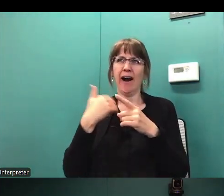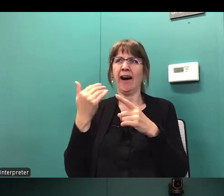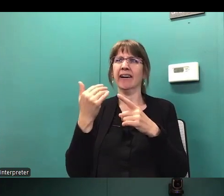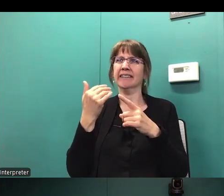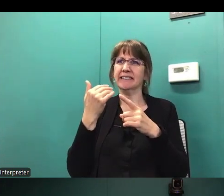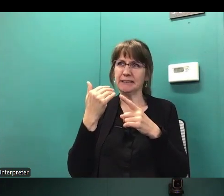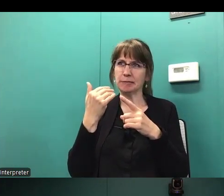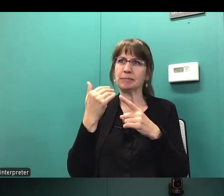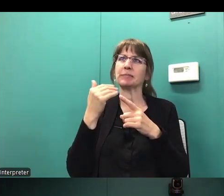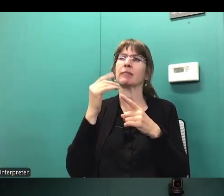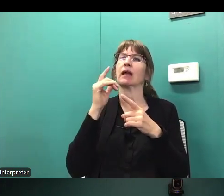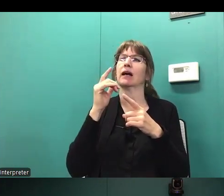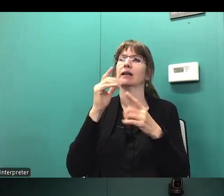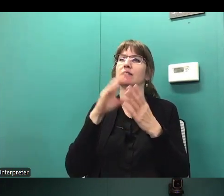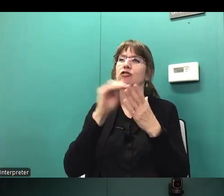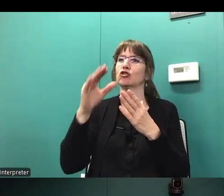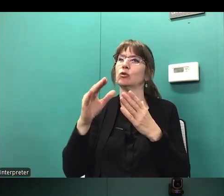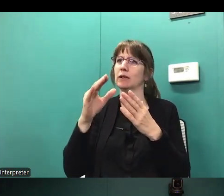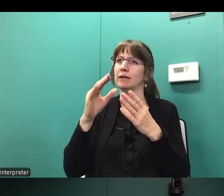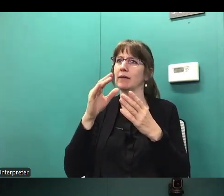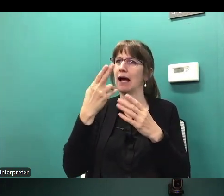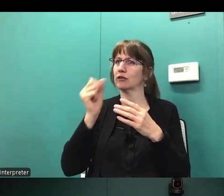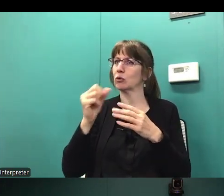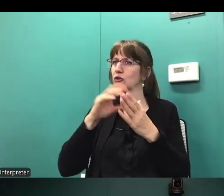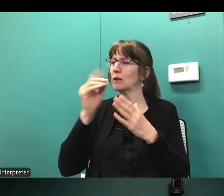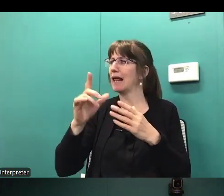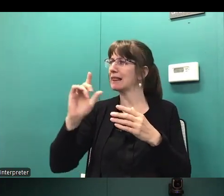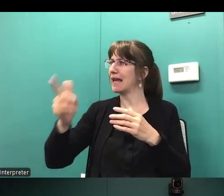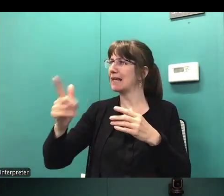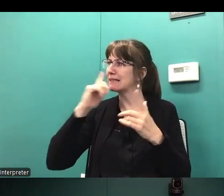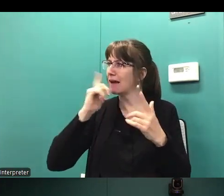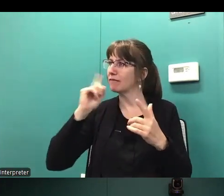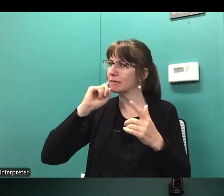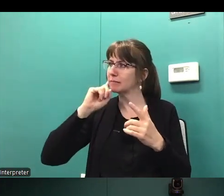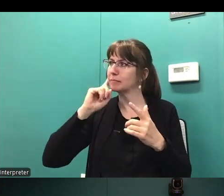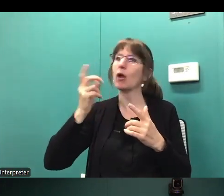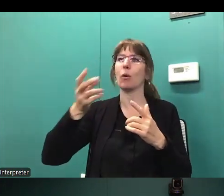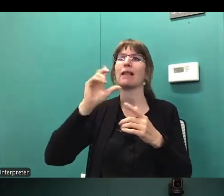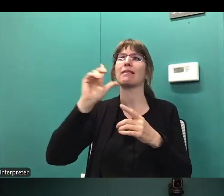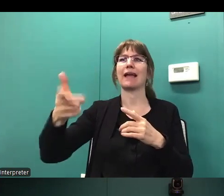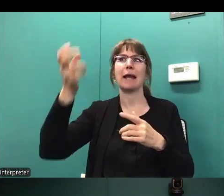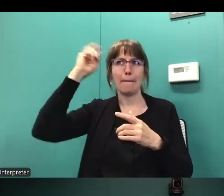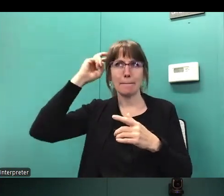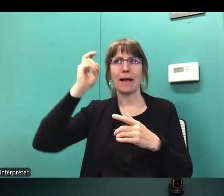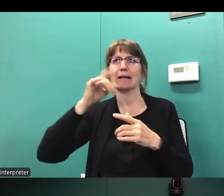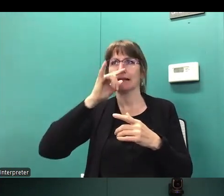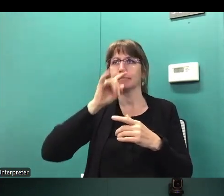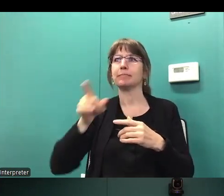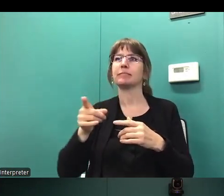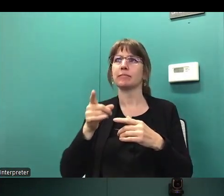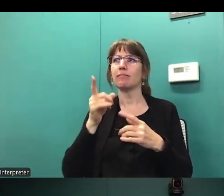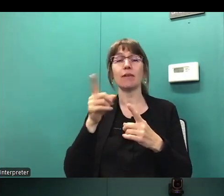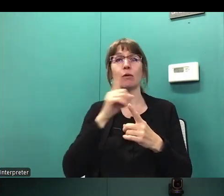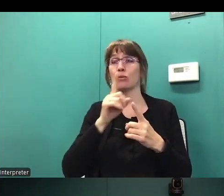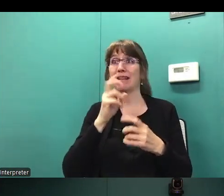kid. And he always feels insecure when he doesn't know, but he was an orphan, like, just kind of had the